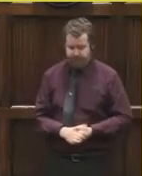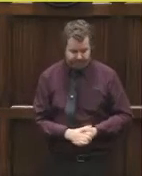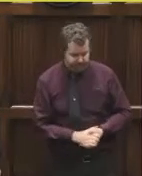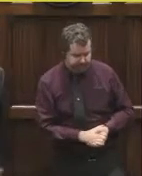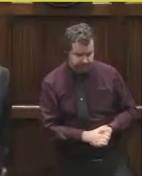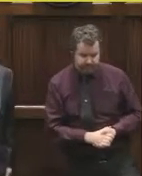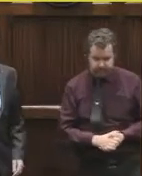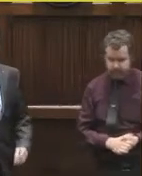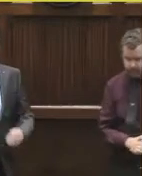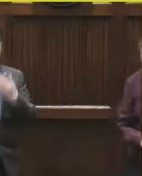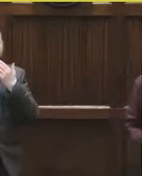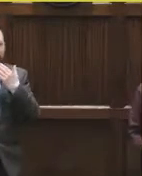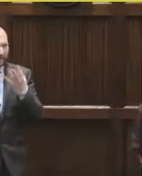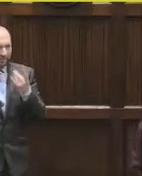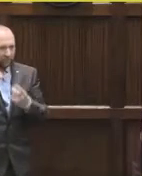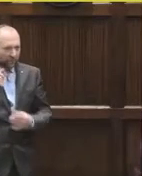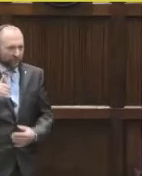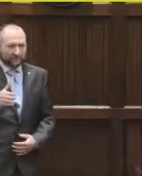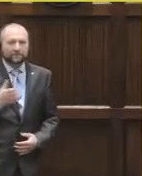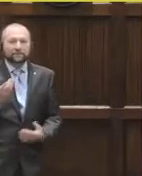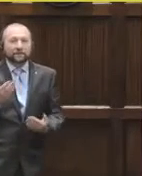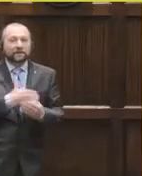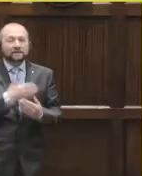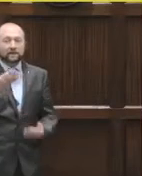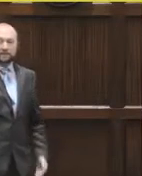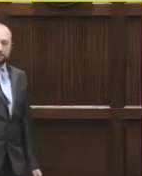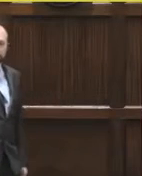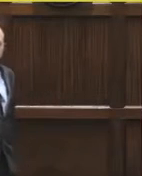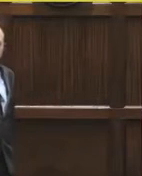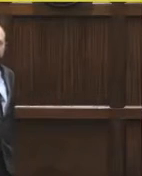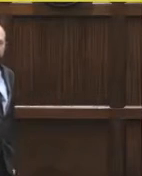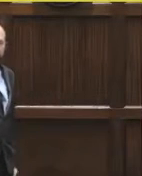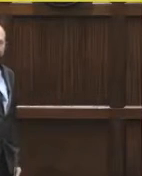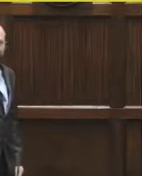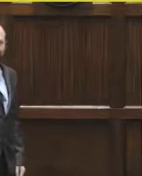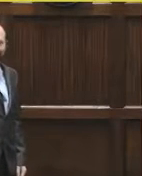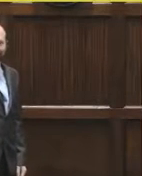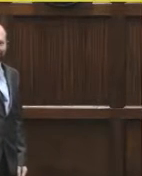Thank you. At the outset, I just want to say